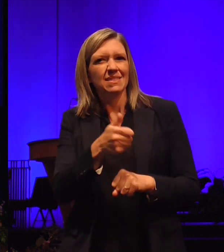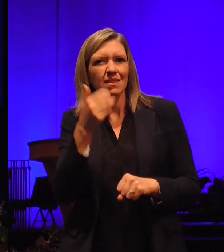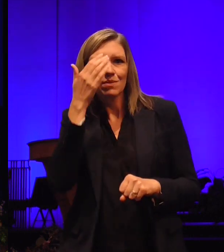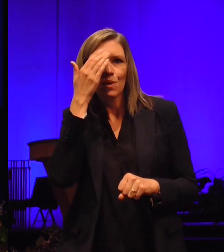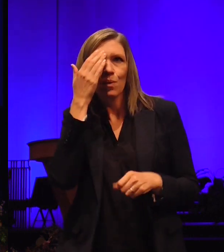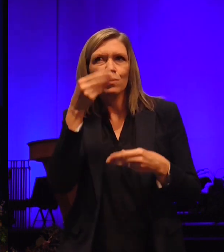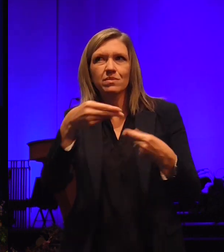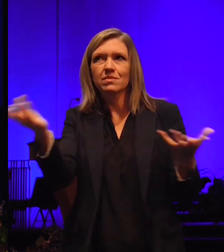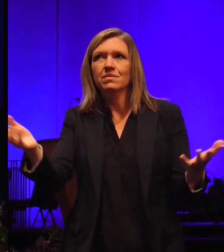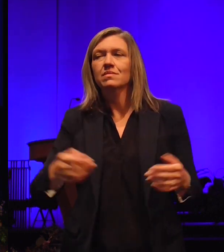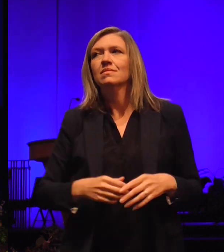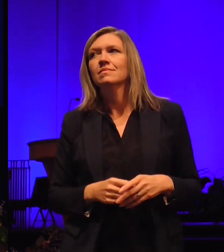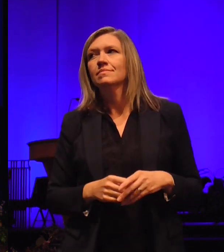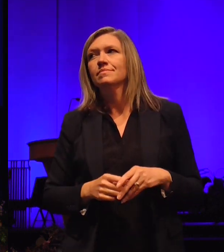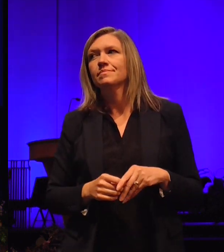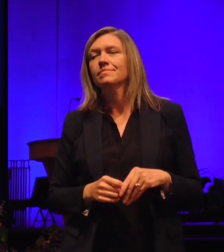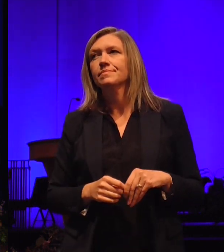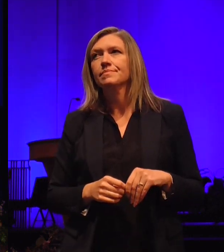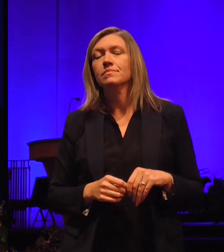Thanks for